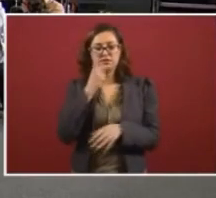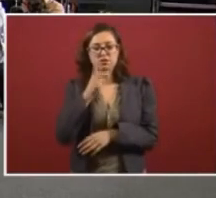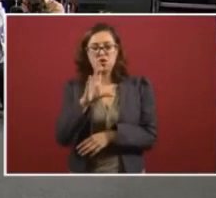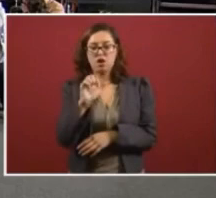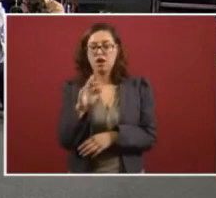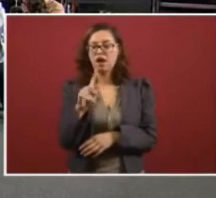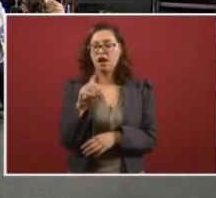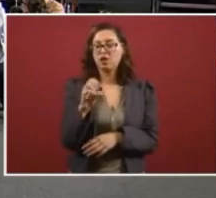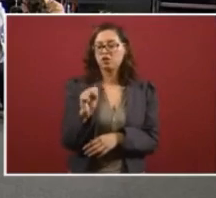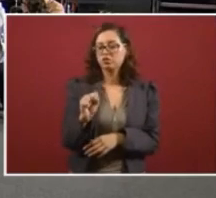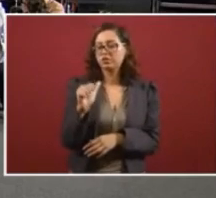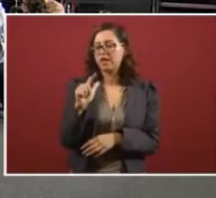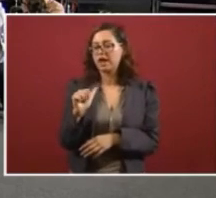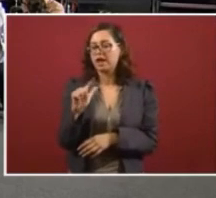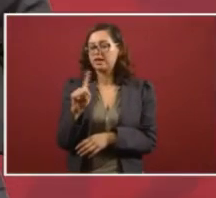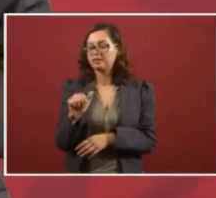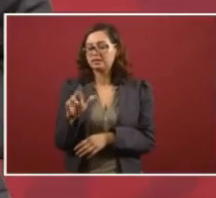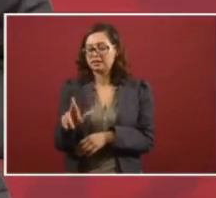ducts.